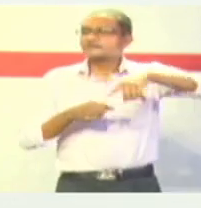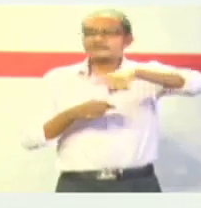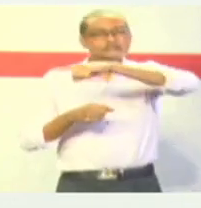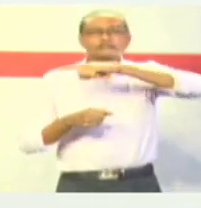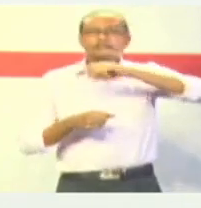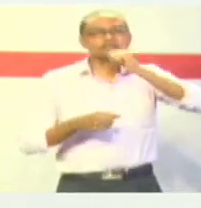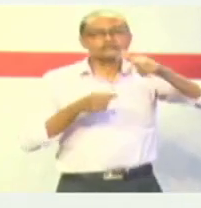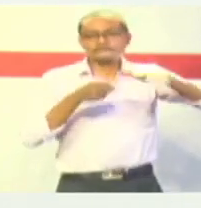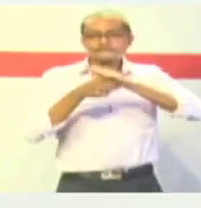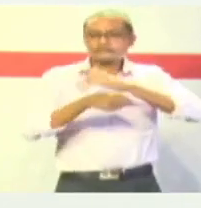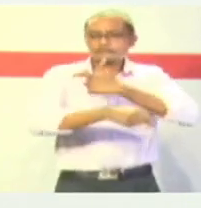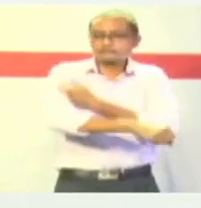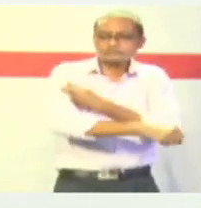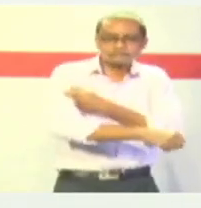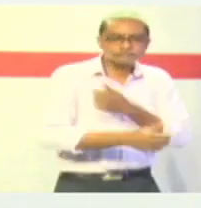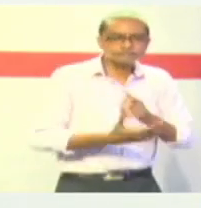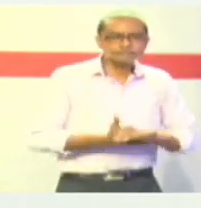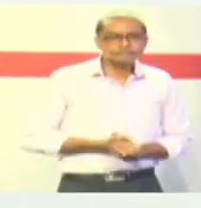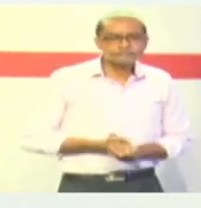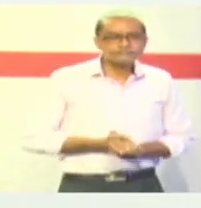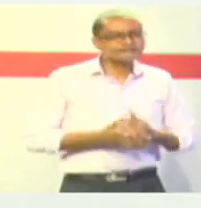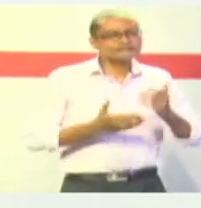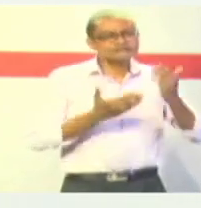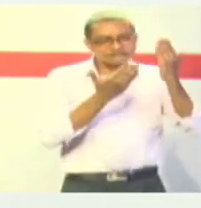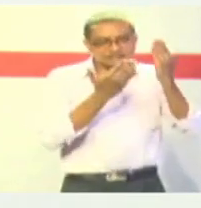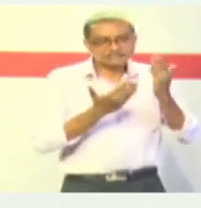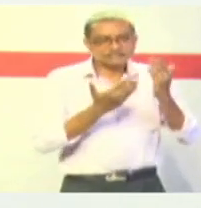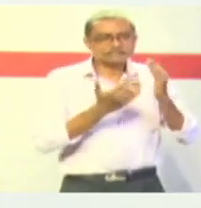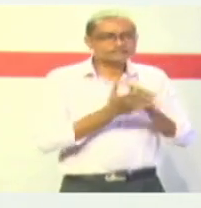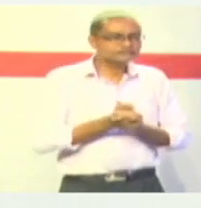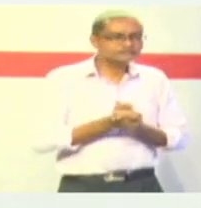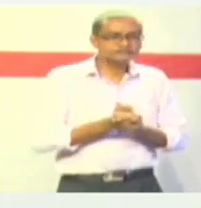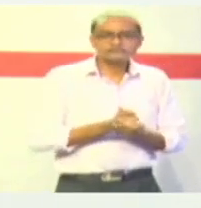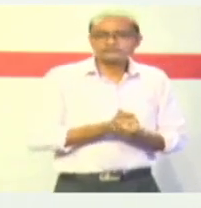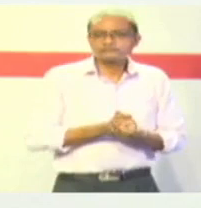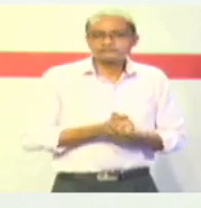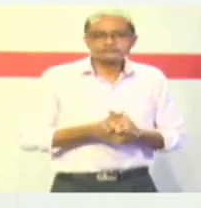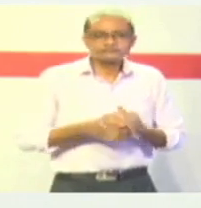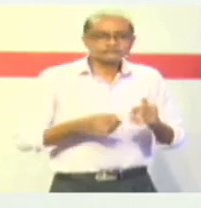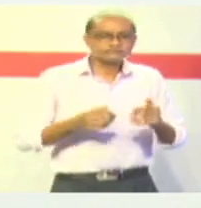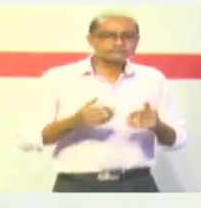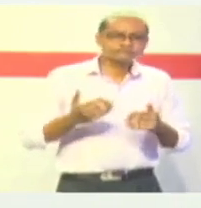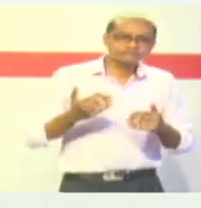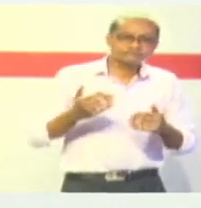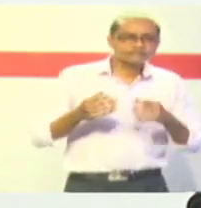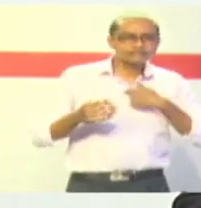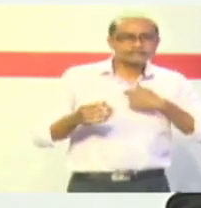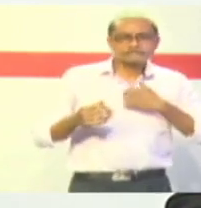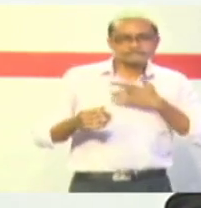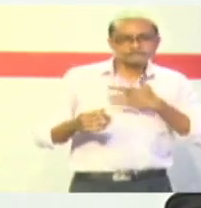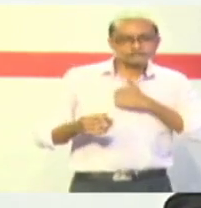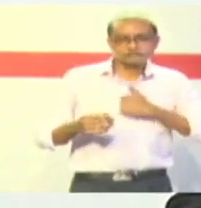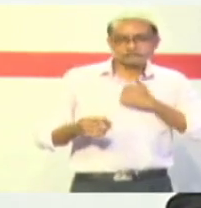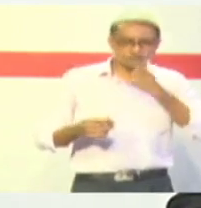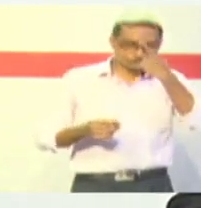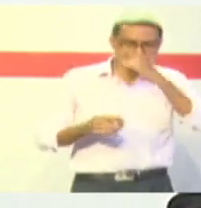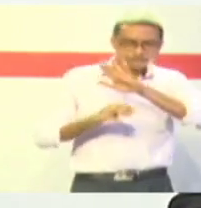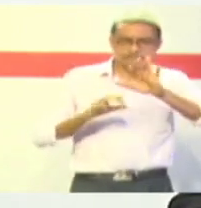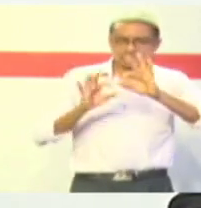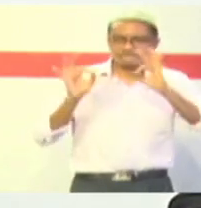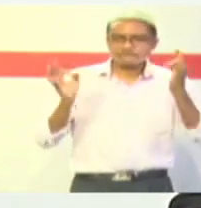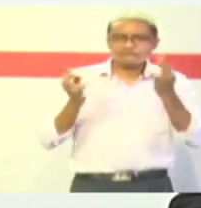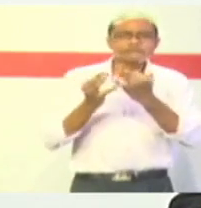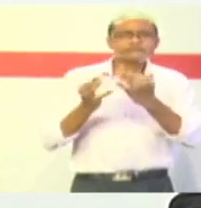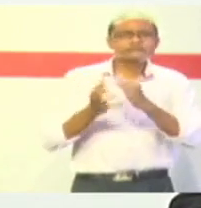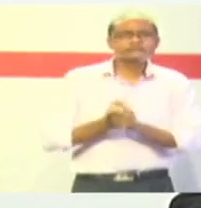an unfortunate incident where we had two persons in the same family, and condolences to the family passing away. And